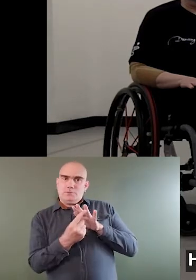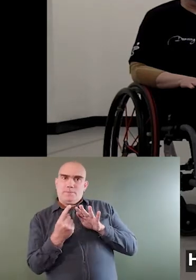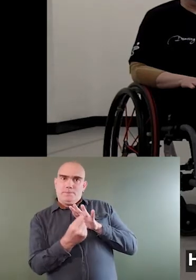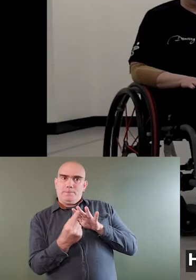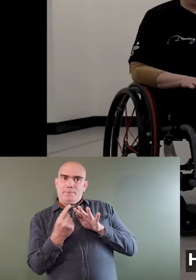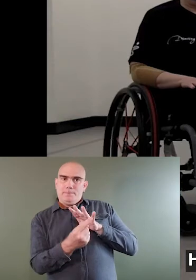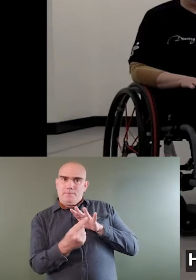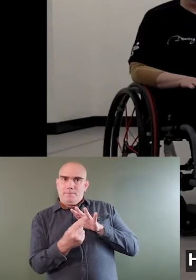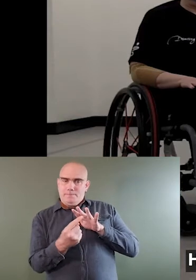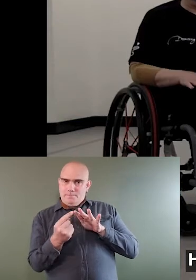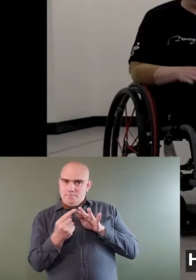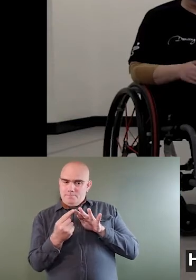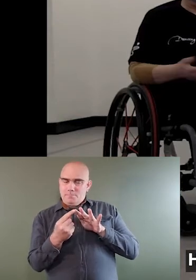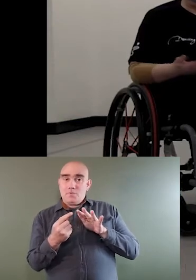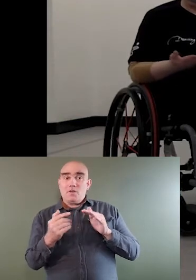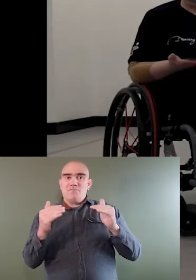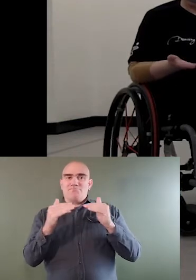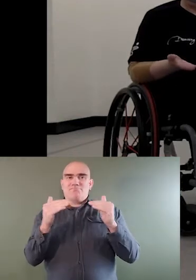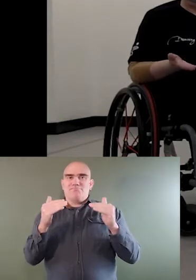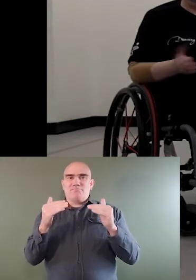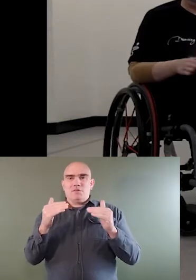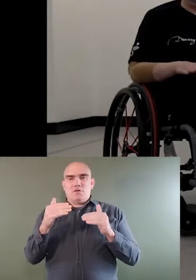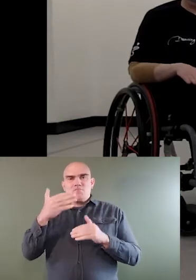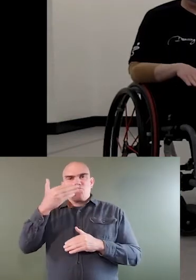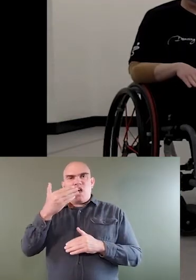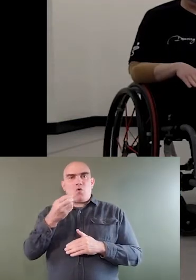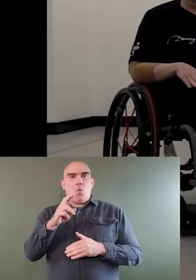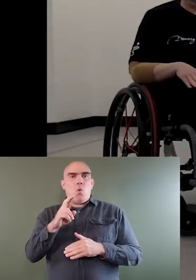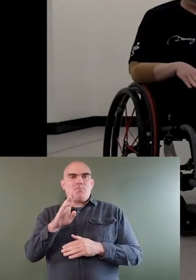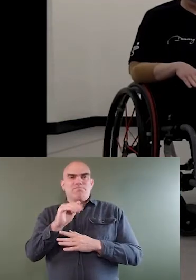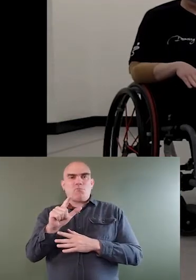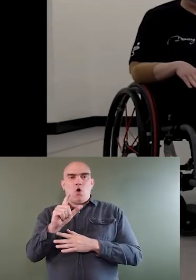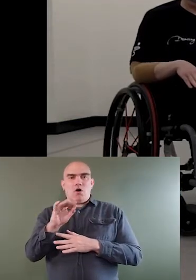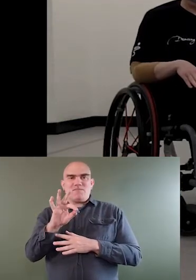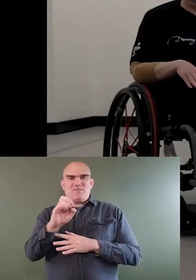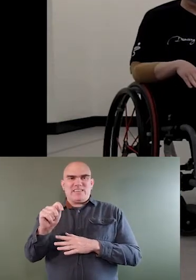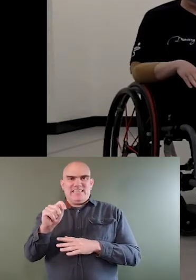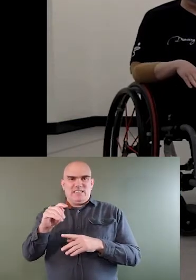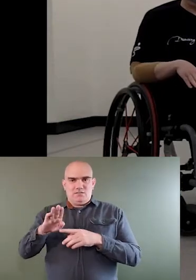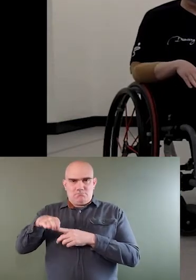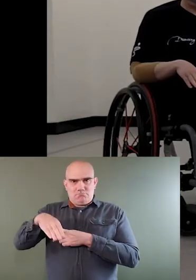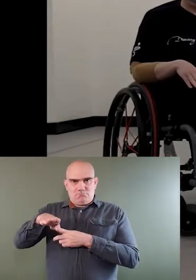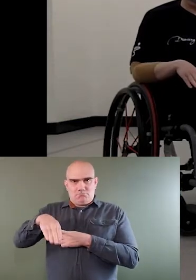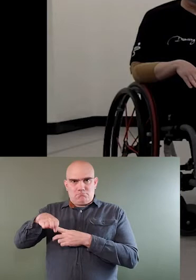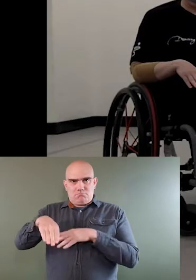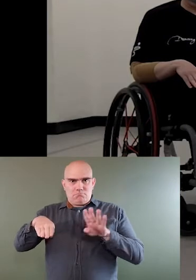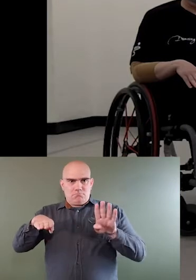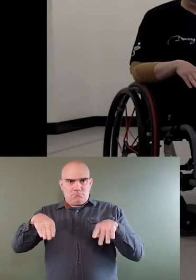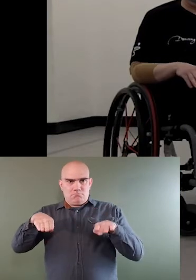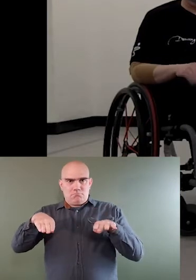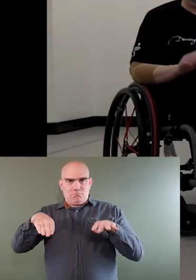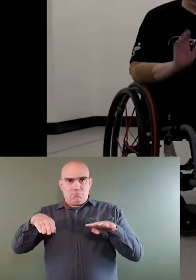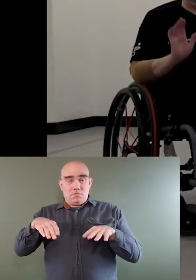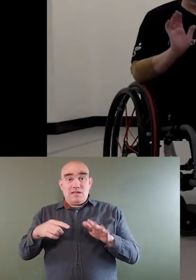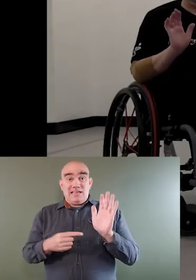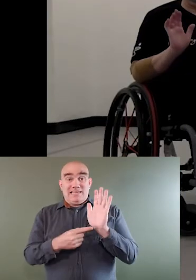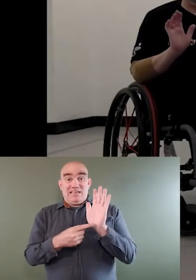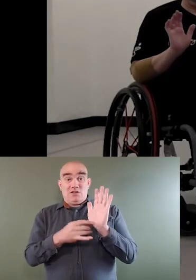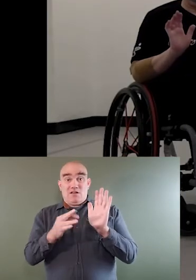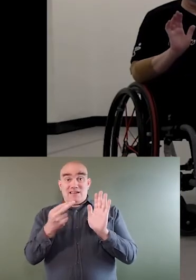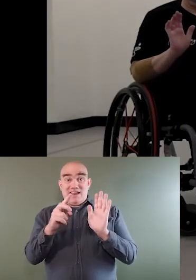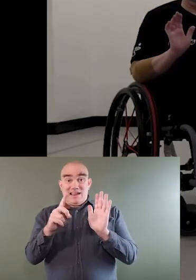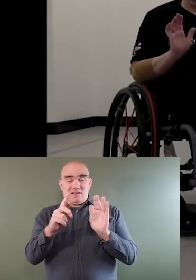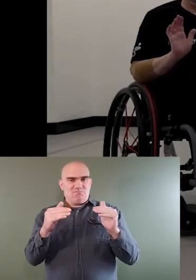be using the fingertips as the fronts or balls of the feet, the heel of the